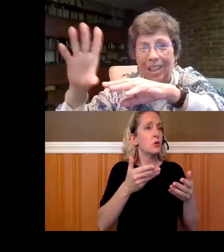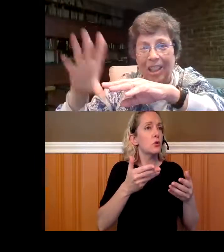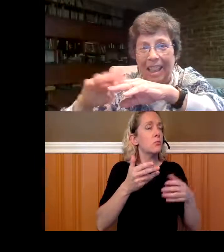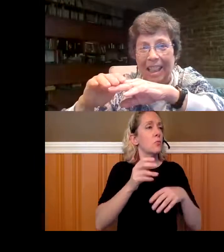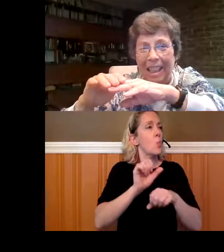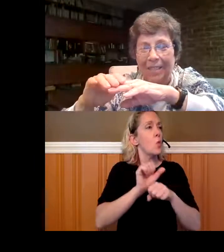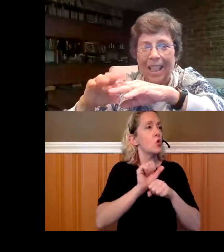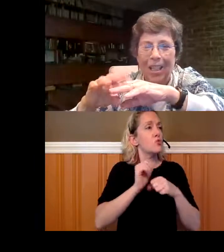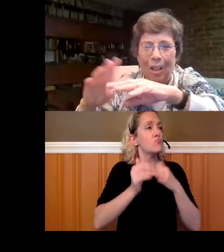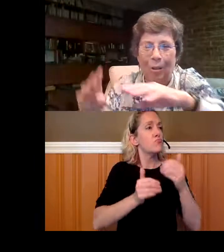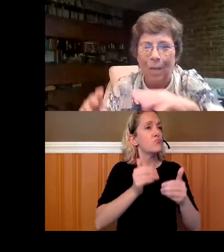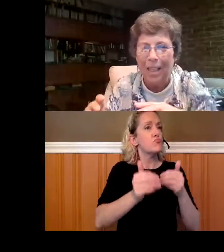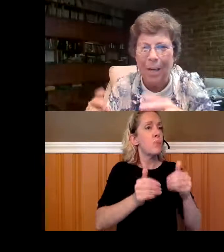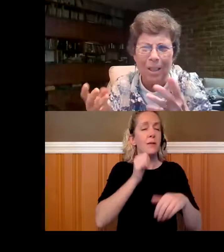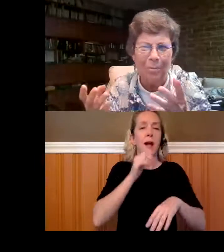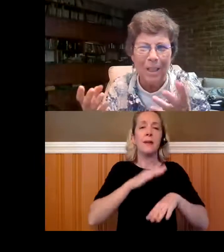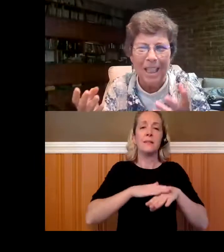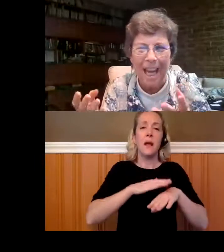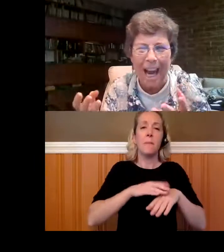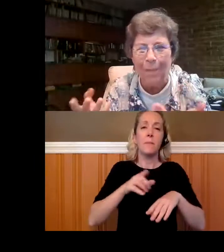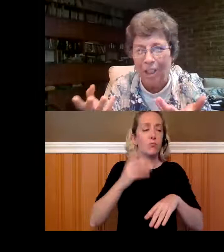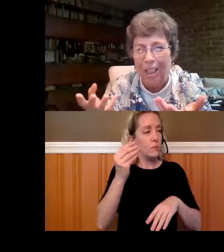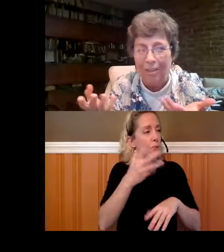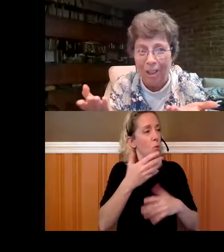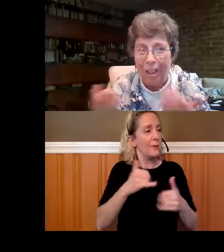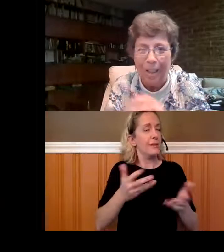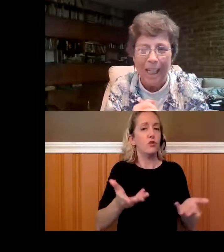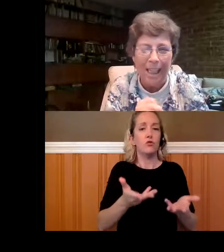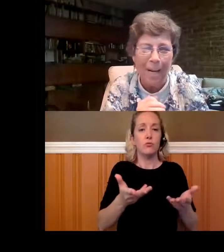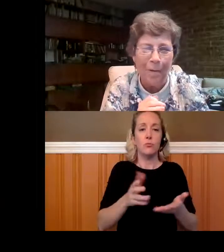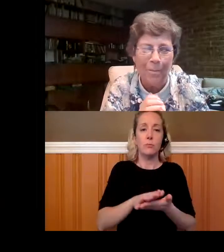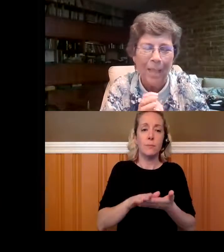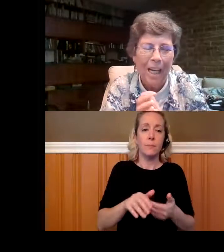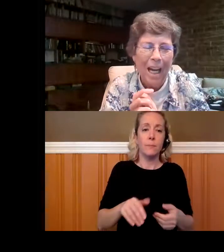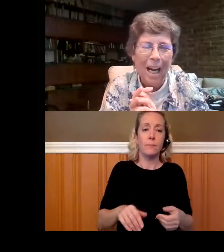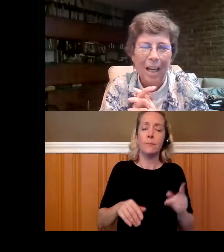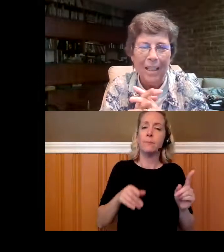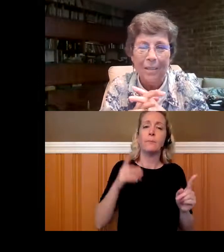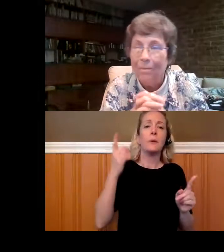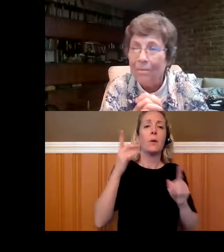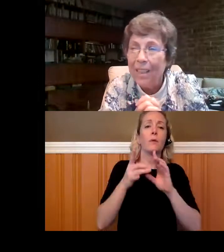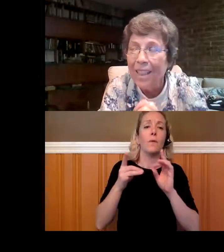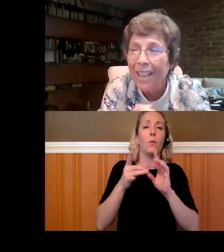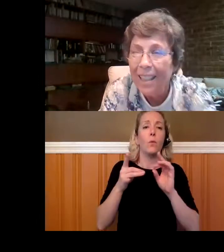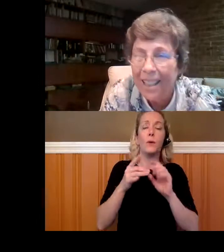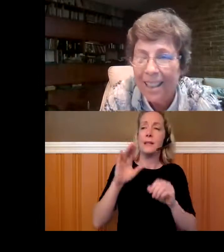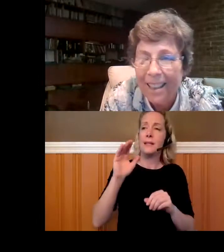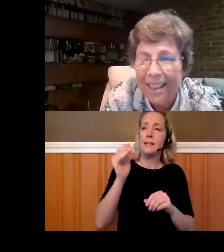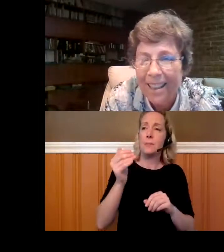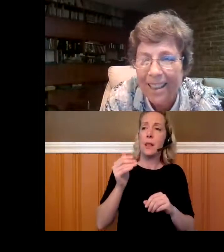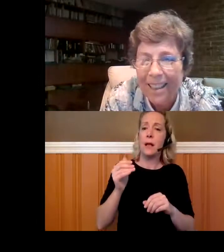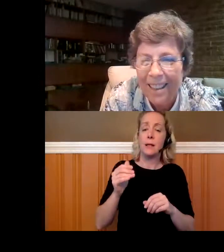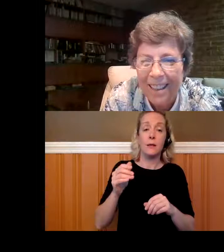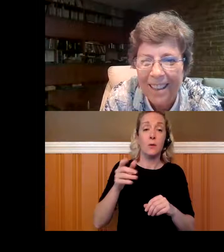So that wasn't a tap, but she communicated that way. and it seemed like he had his hand on the hand that she was writing